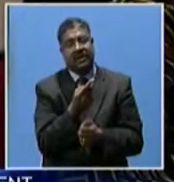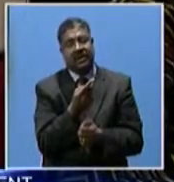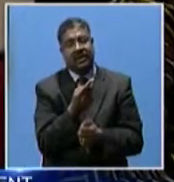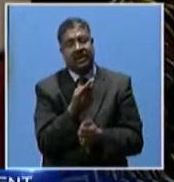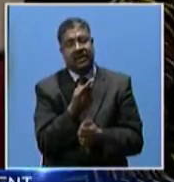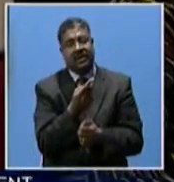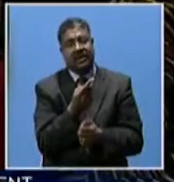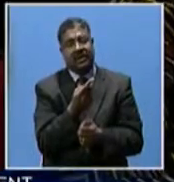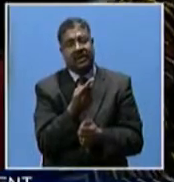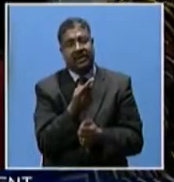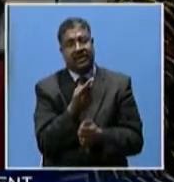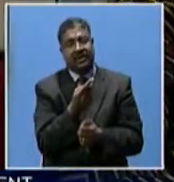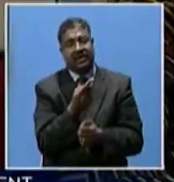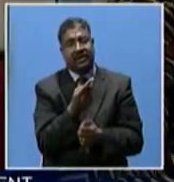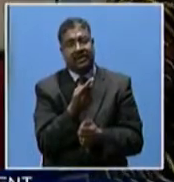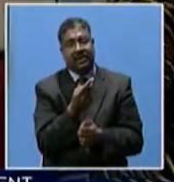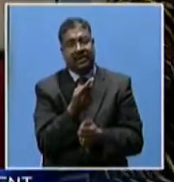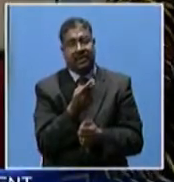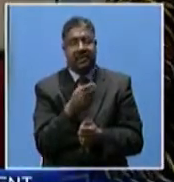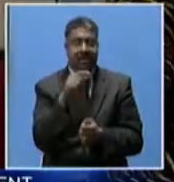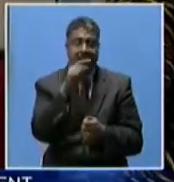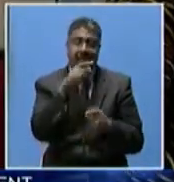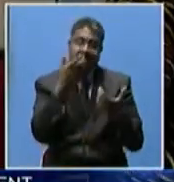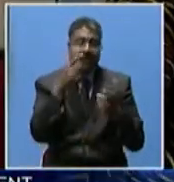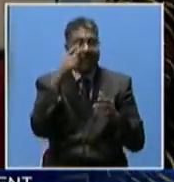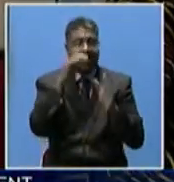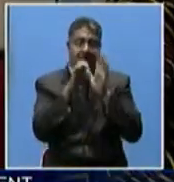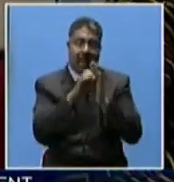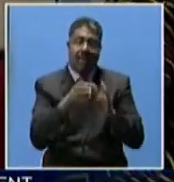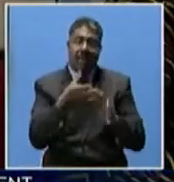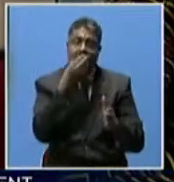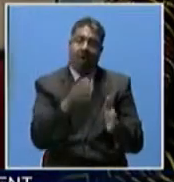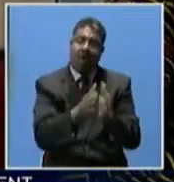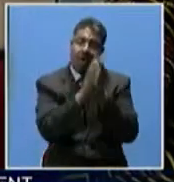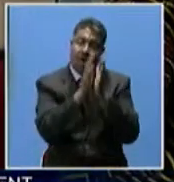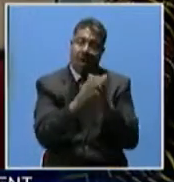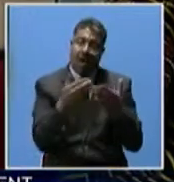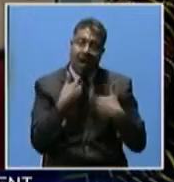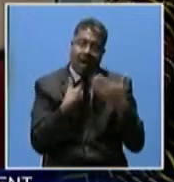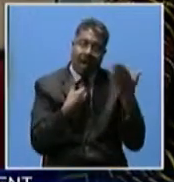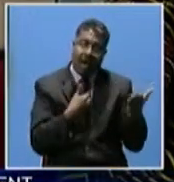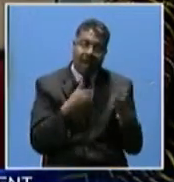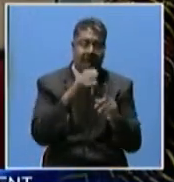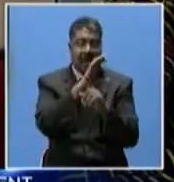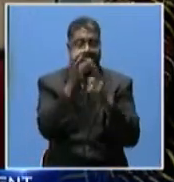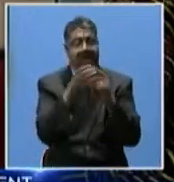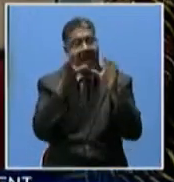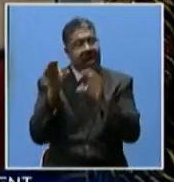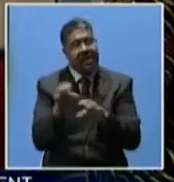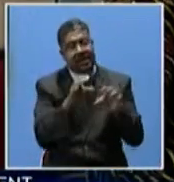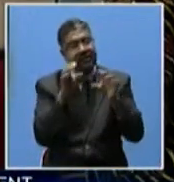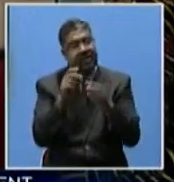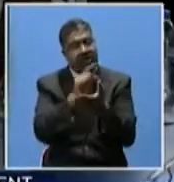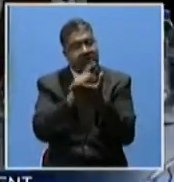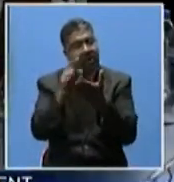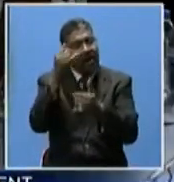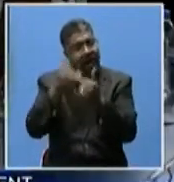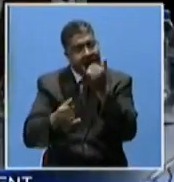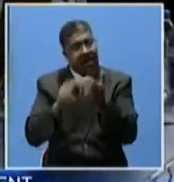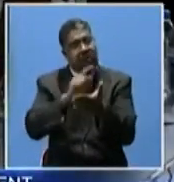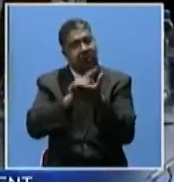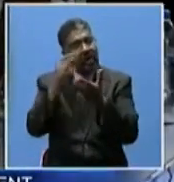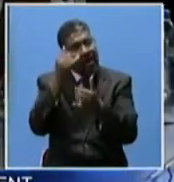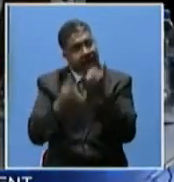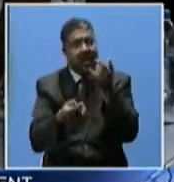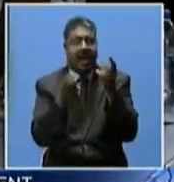able to host outdoor events, weddings, and also culture activities over the weekends. We have plans for